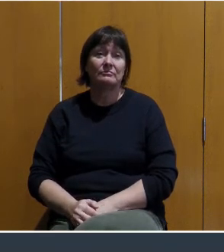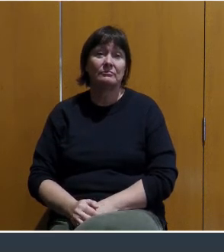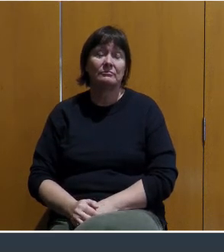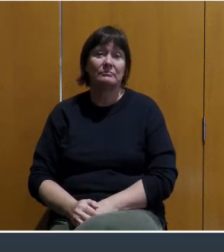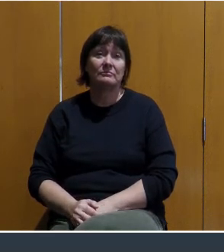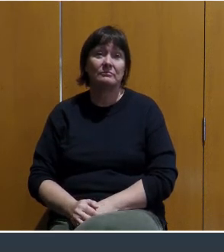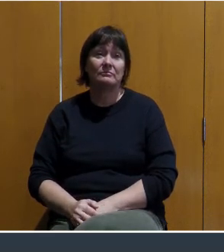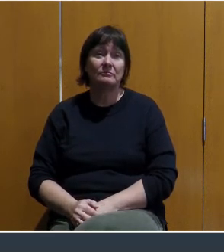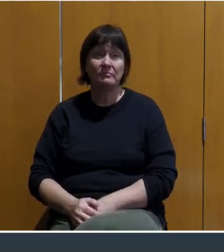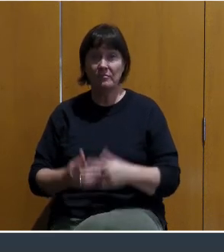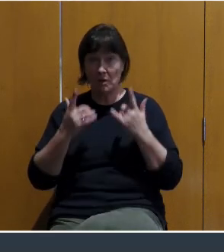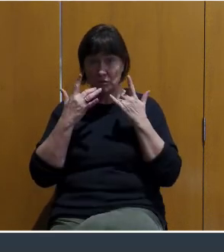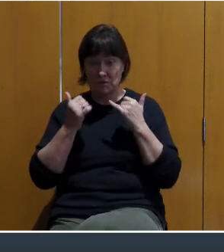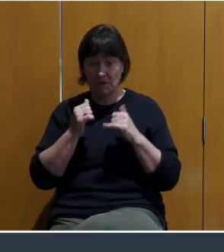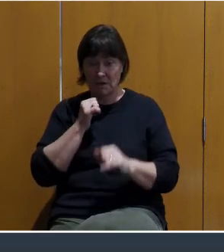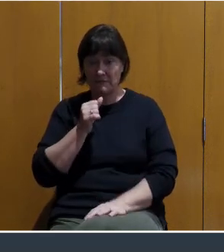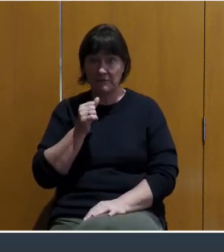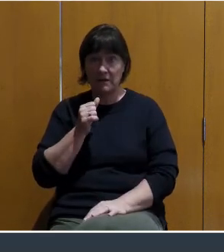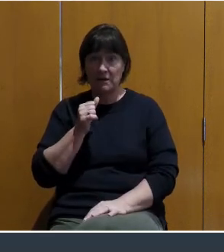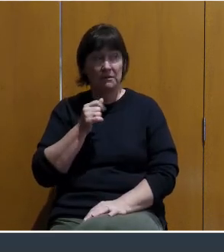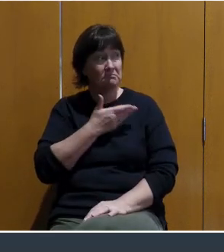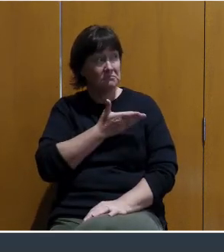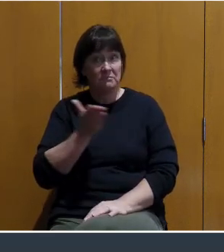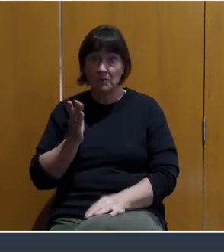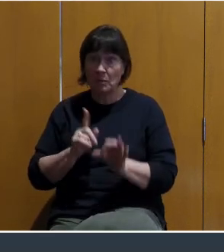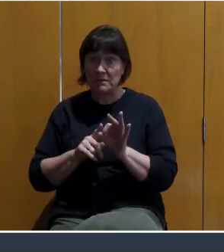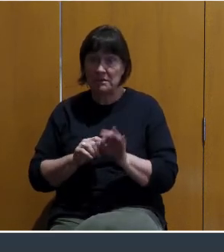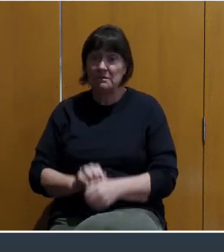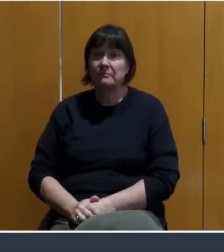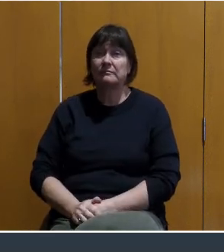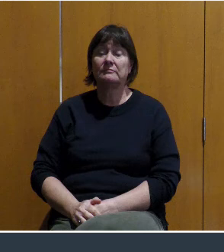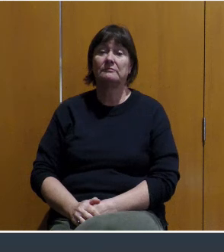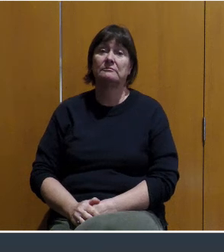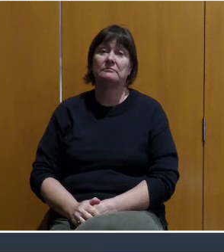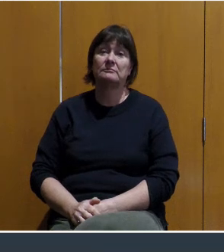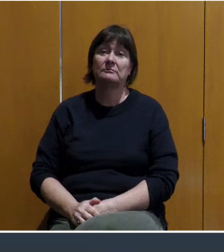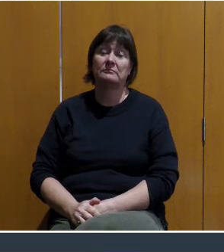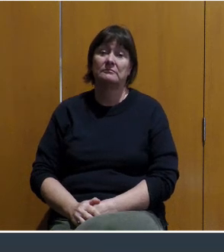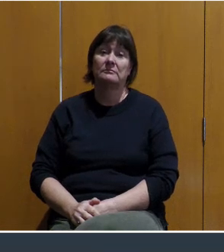I'll just check to see if councillors have any questions.